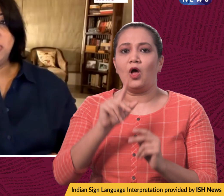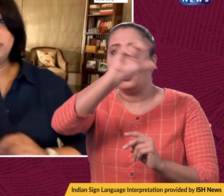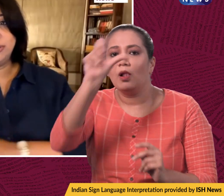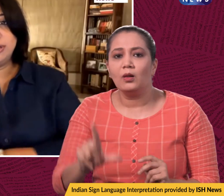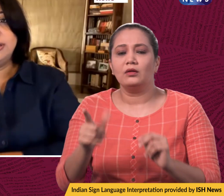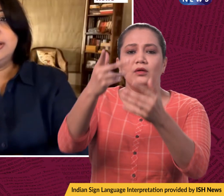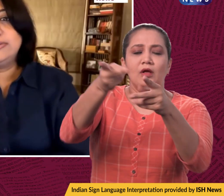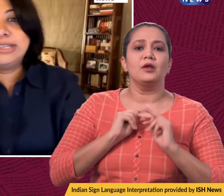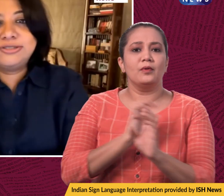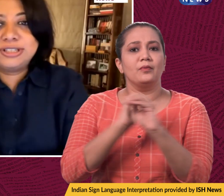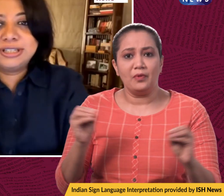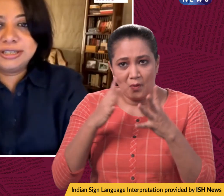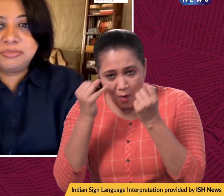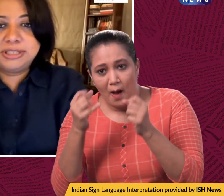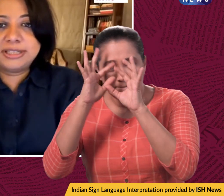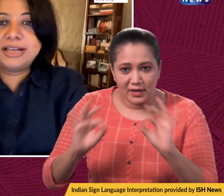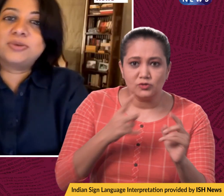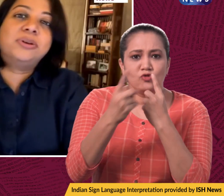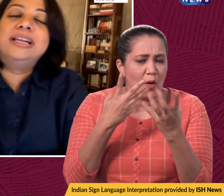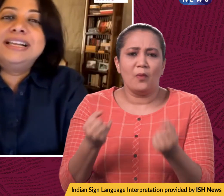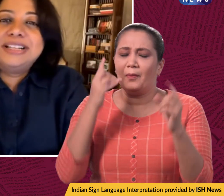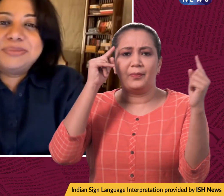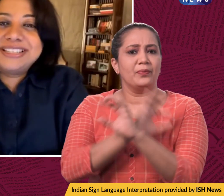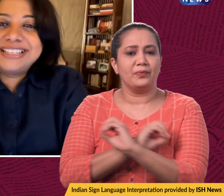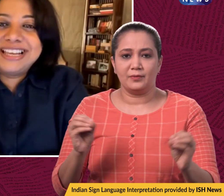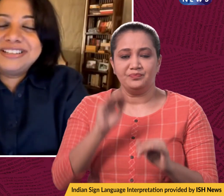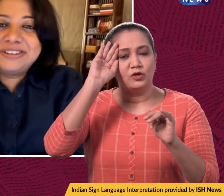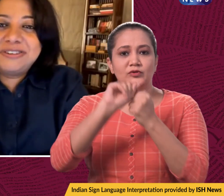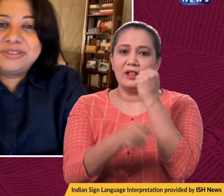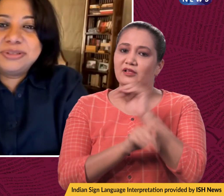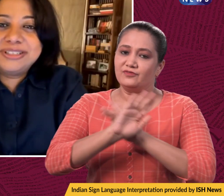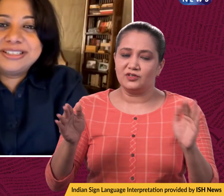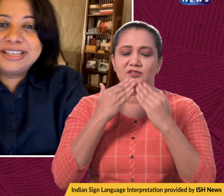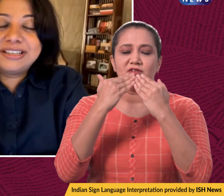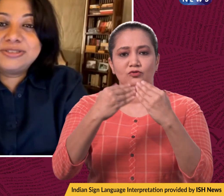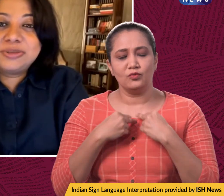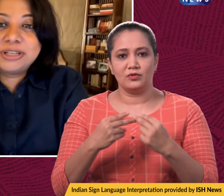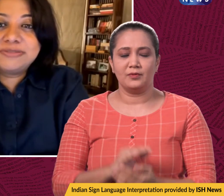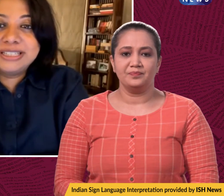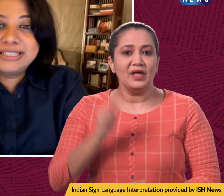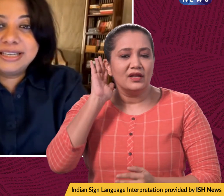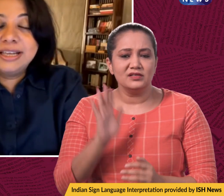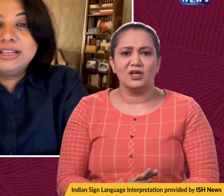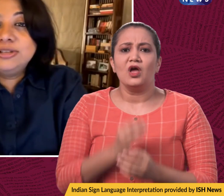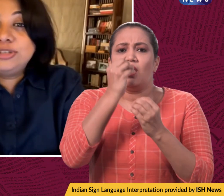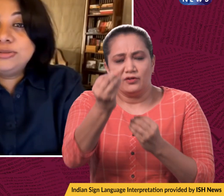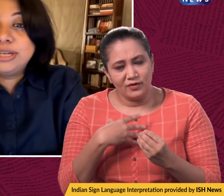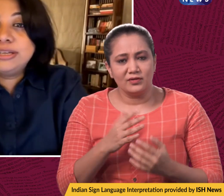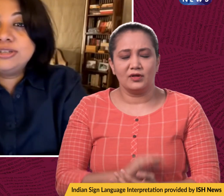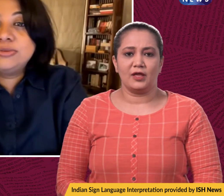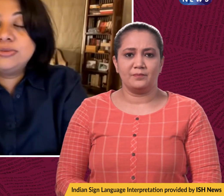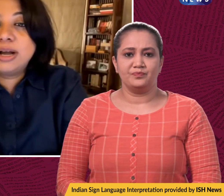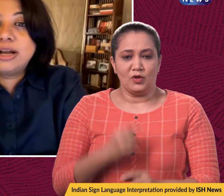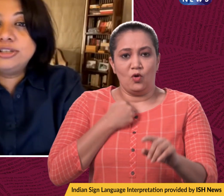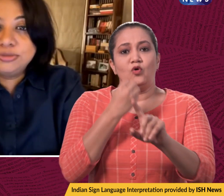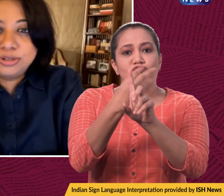from North Korea if they're interested in peace at all. That brings us to the end of the bulletin today. Thank you so much for listening. Do tune